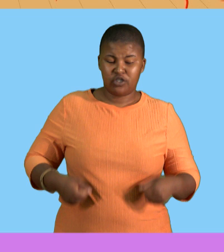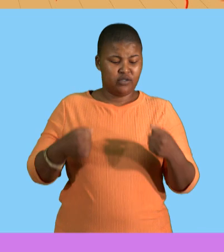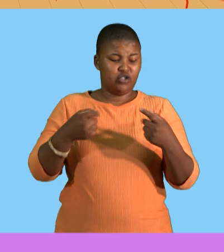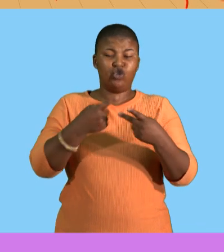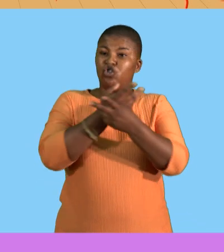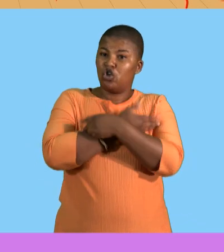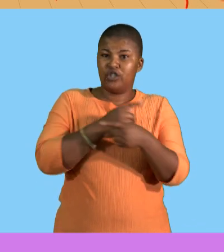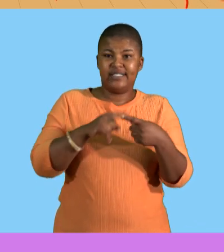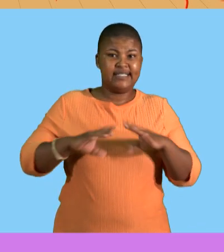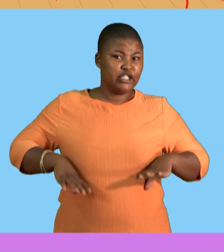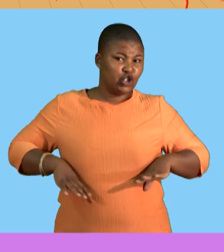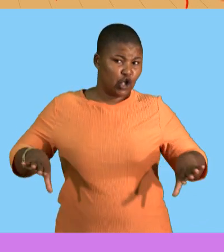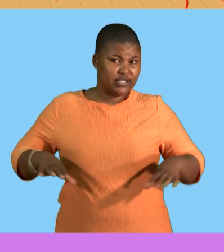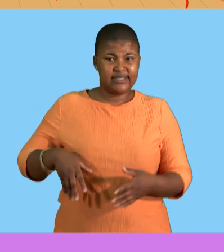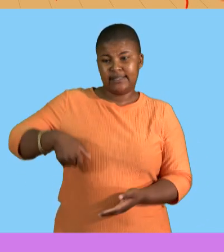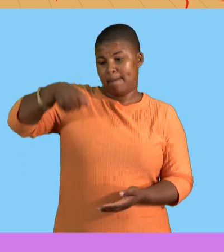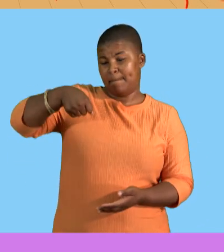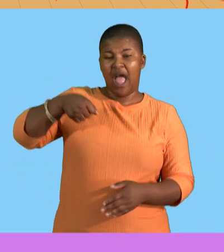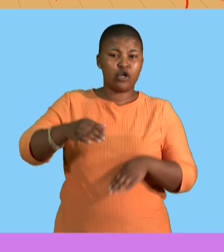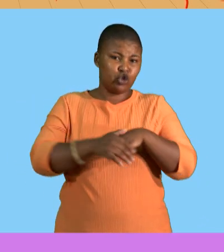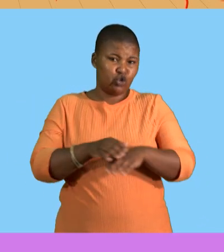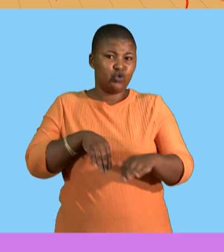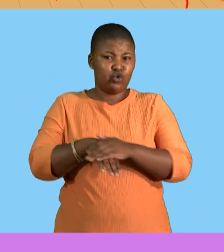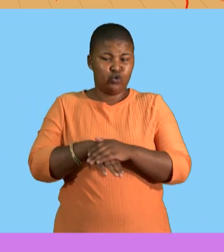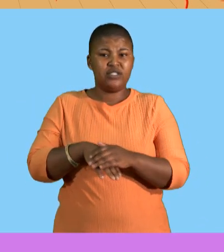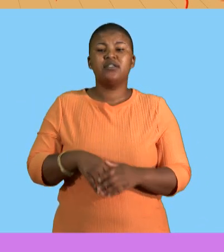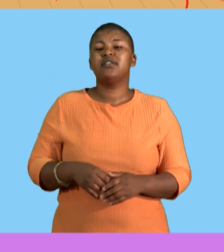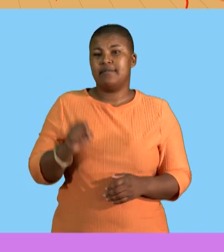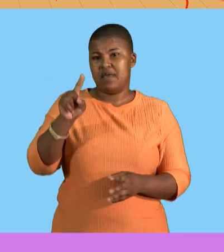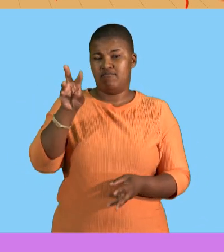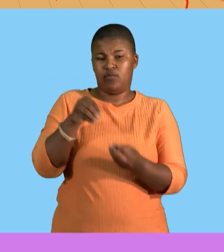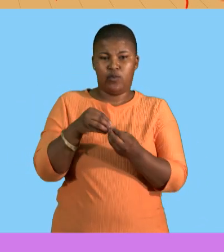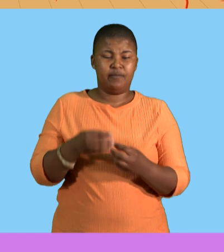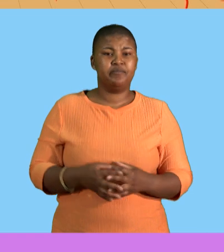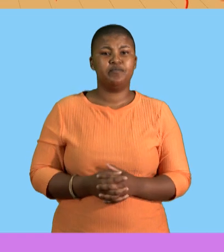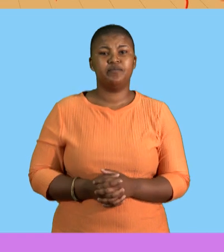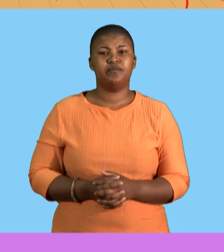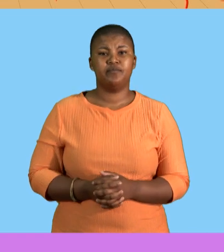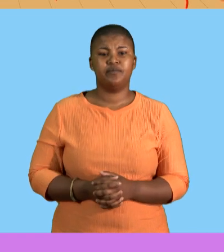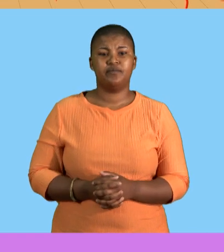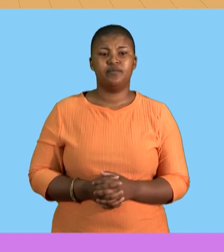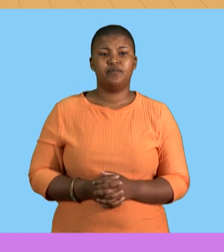skirts, bags, and shoes that will go together.